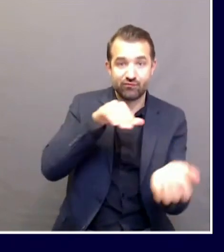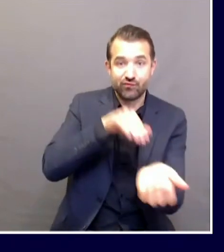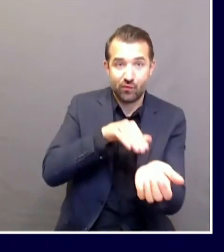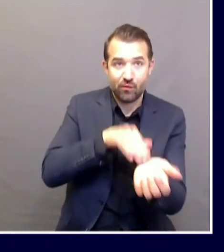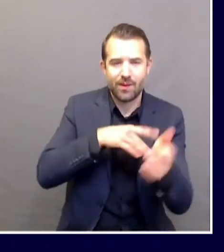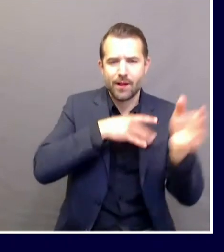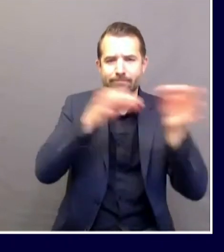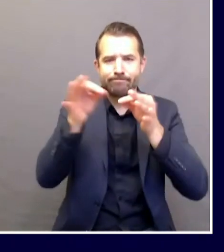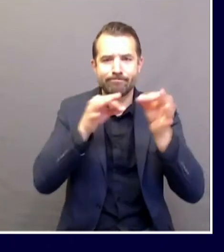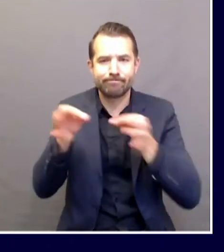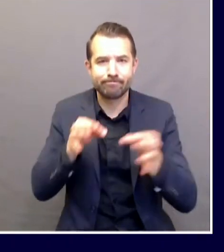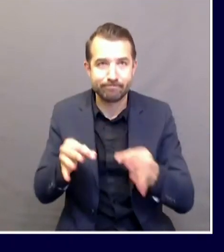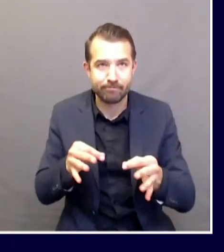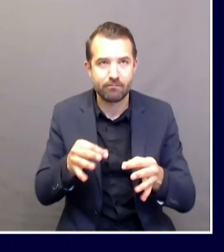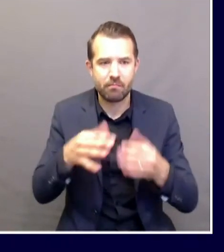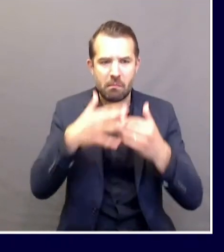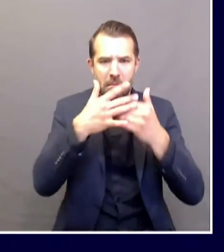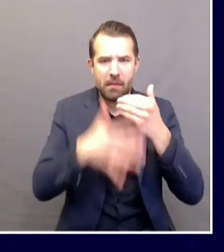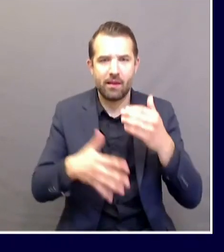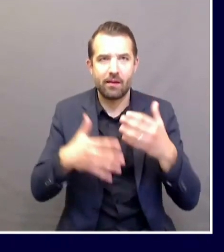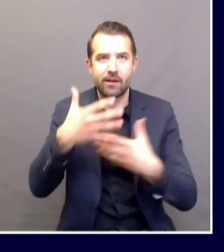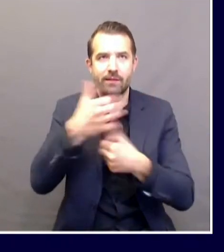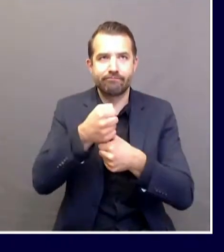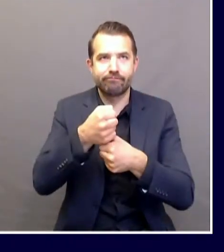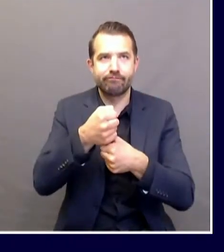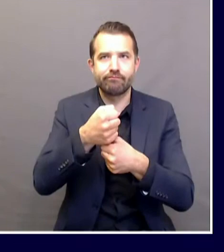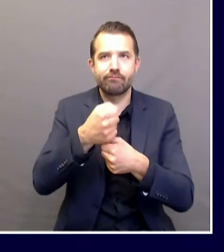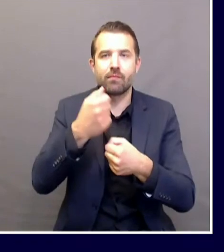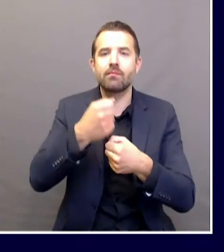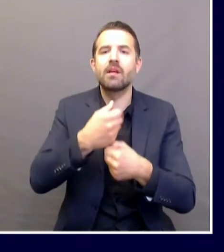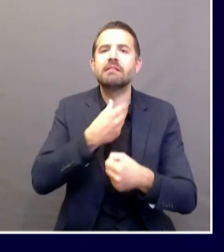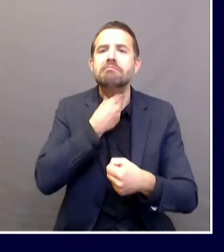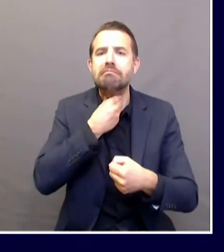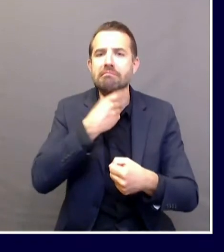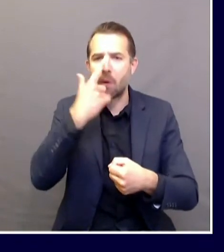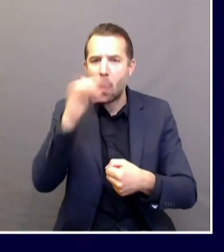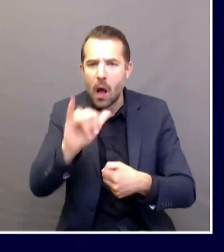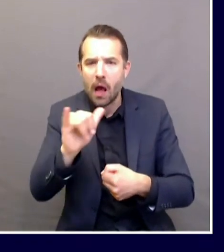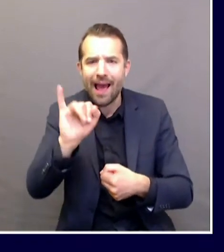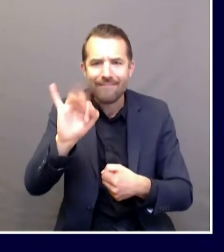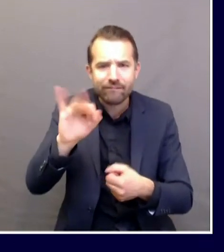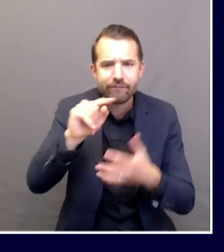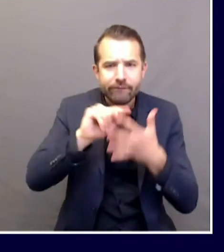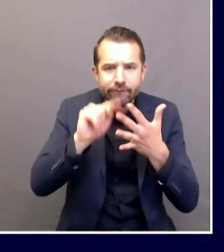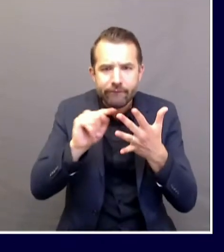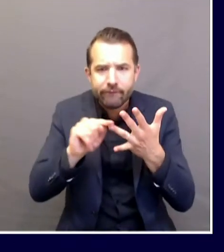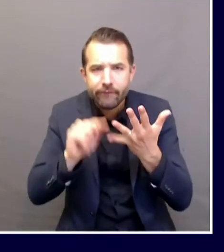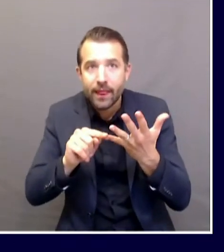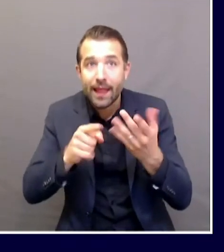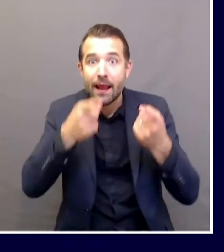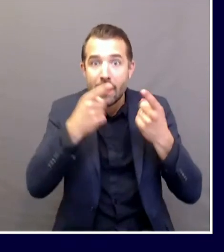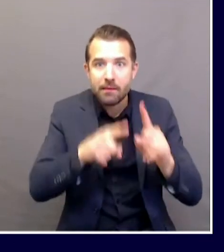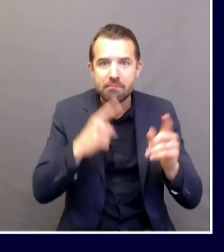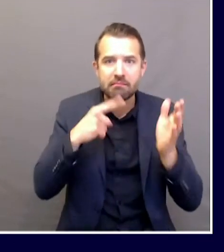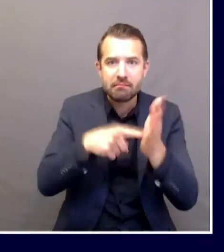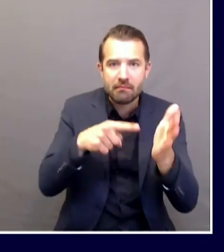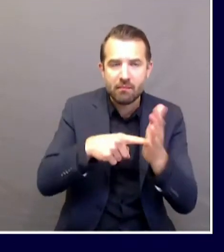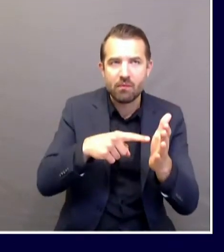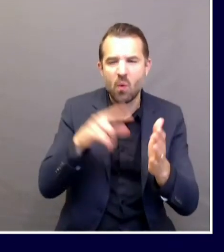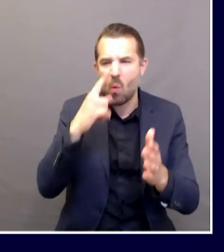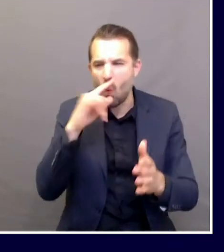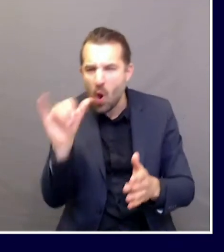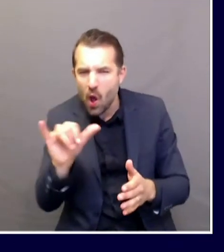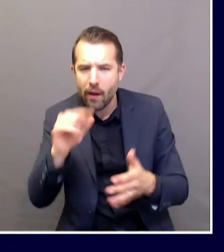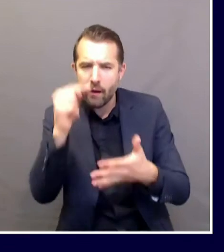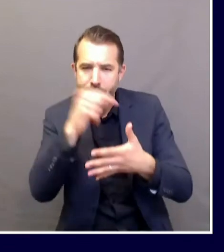steps they should take if a patient were to come to them complaining of symptoms that could be associated with the vaccine, and